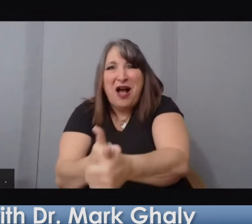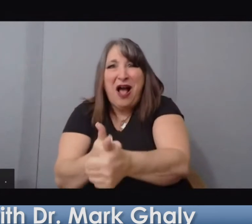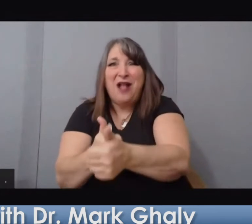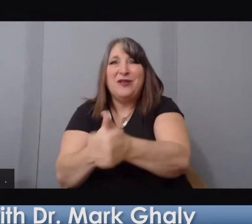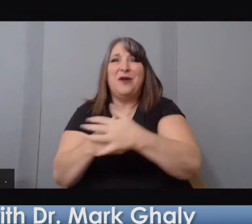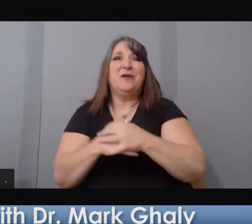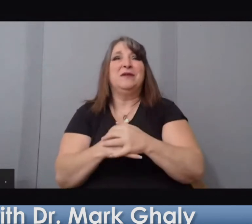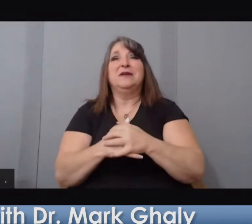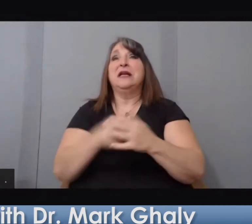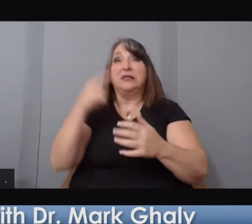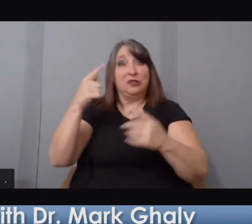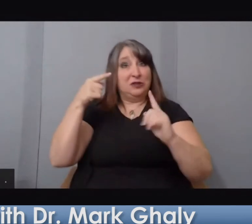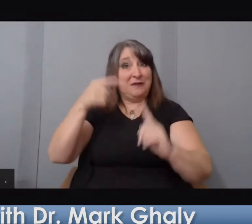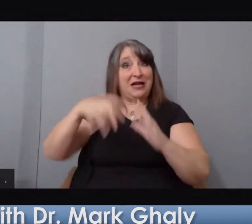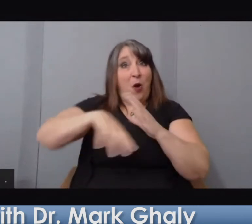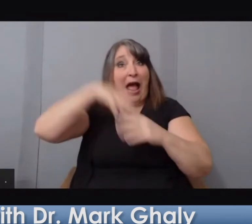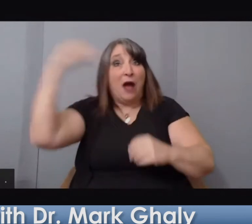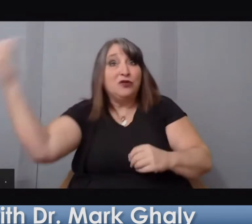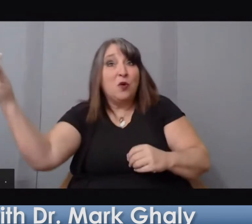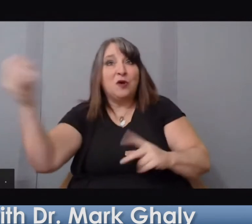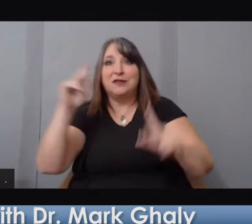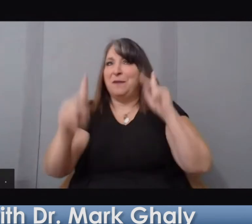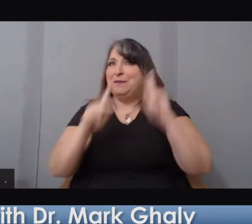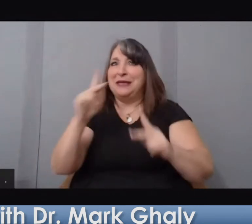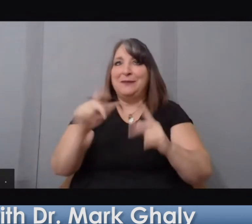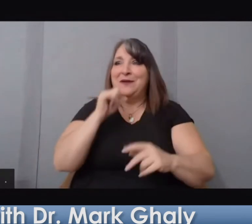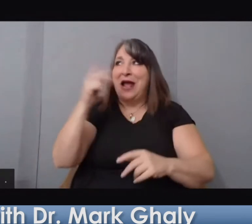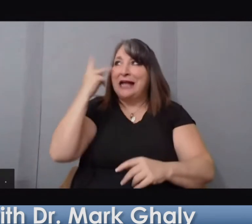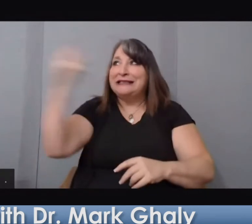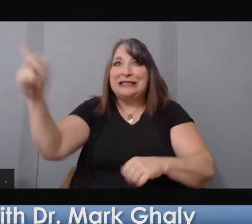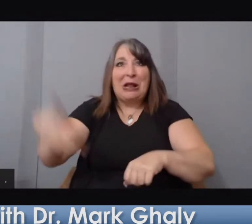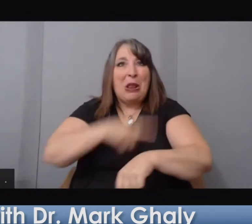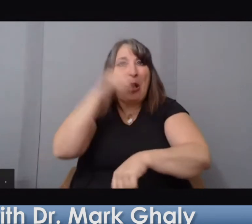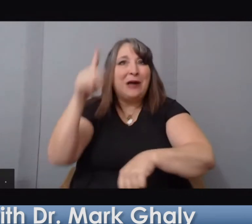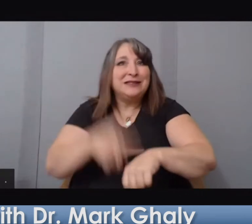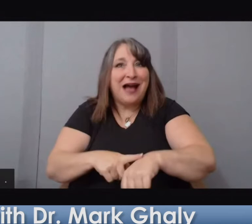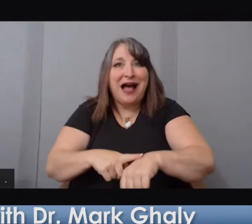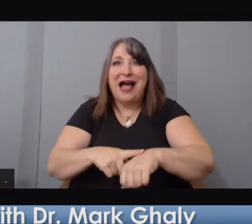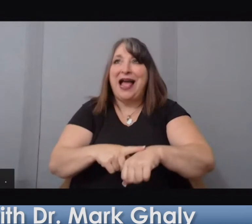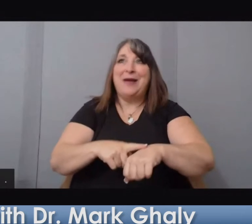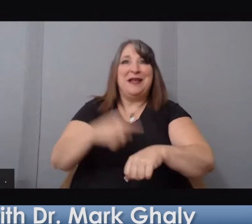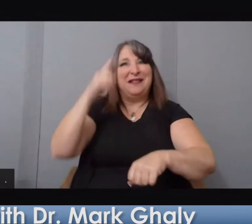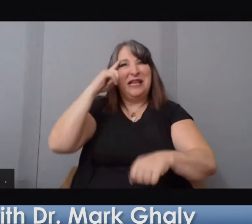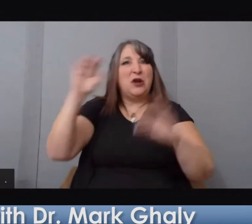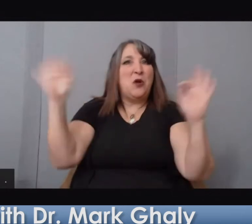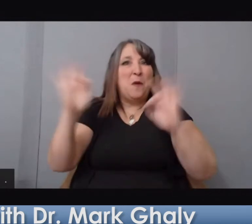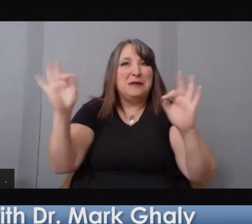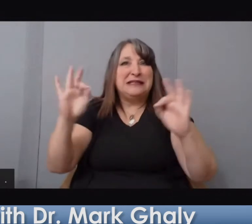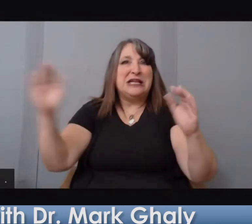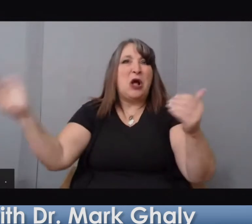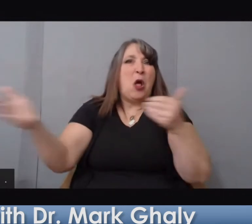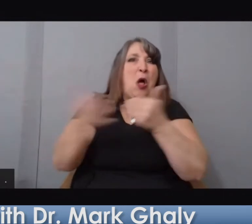you're not familiar with or haven't seen in quite some time. It is absolutely critical. And that is, for me,